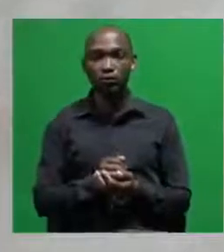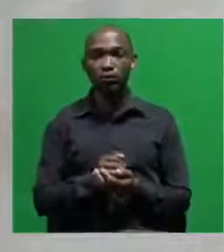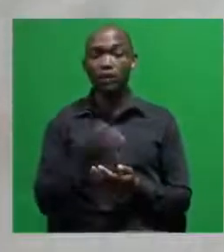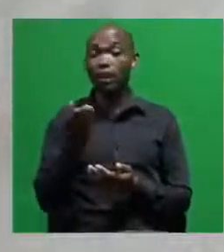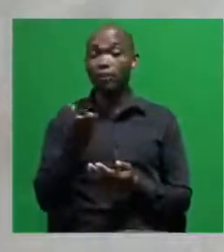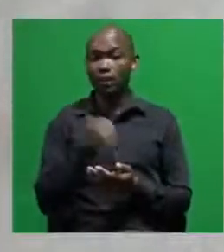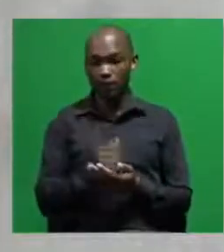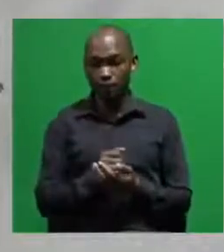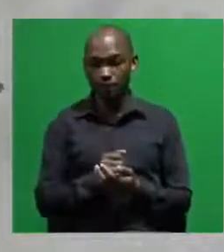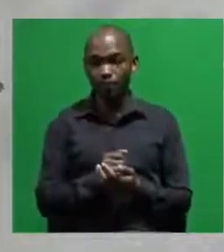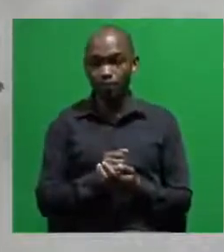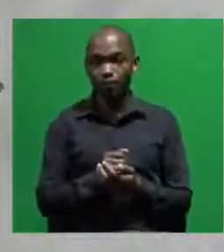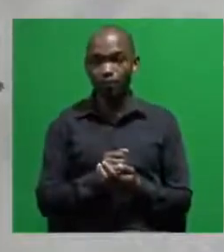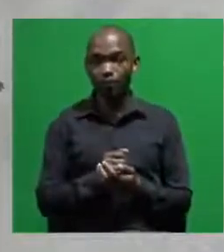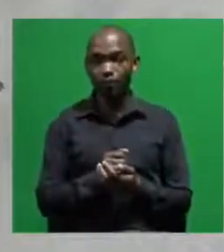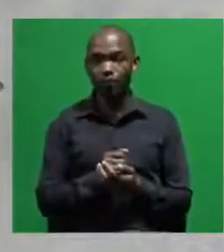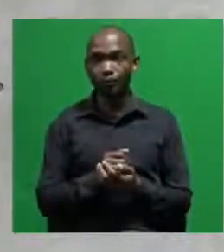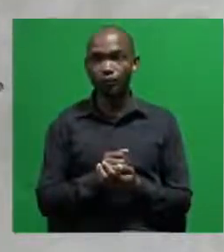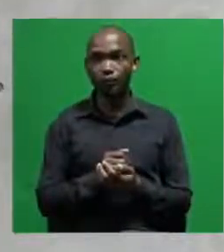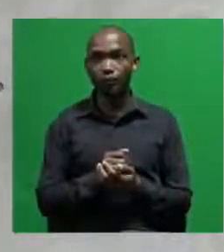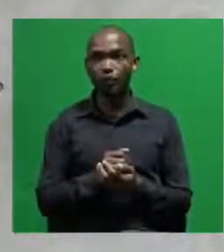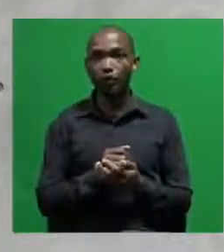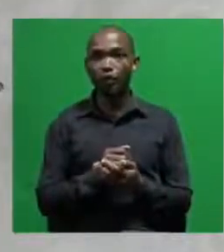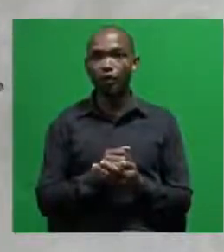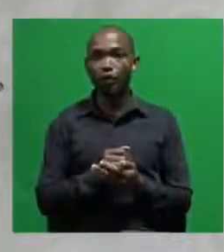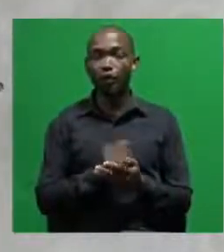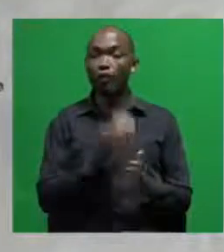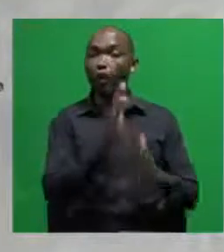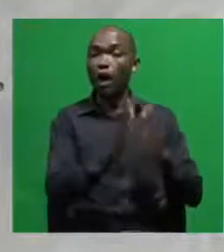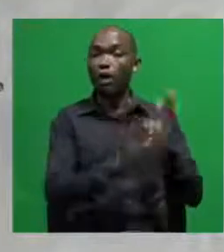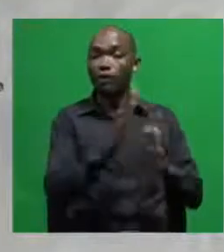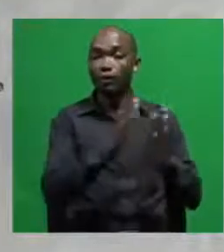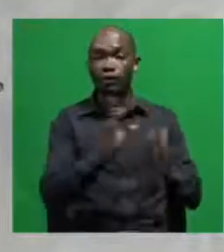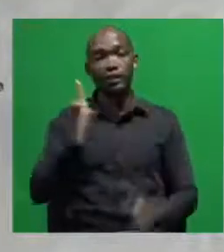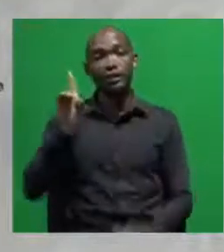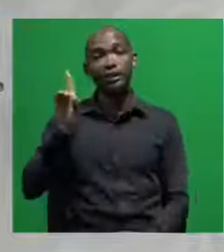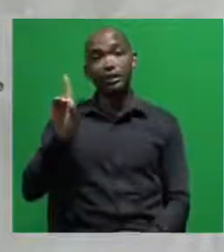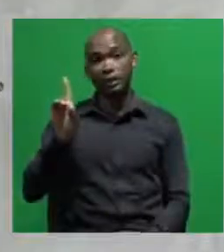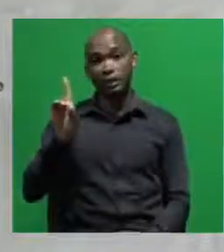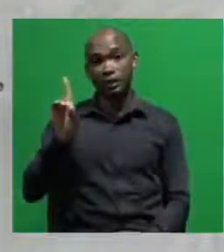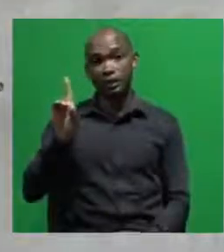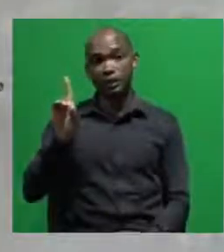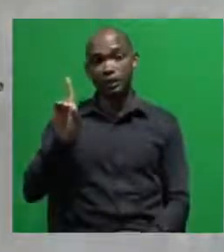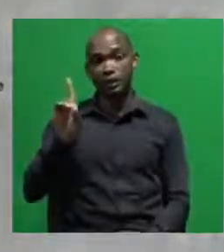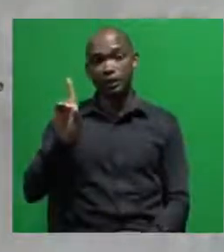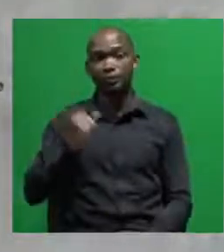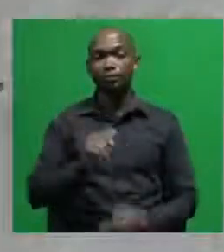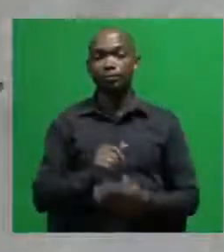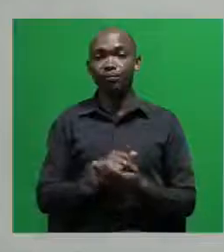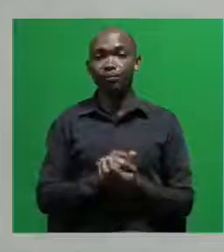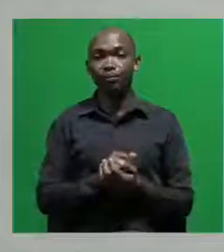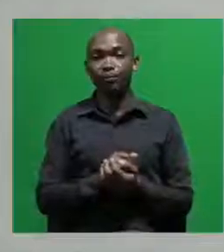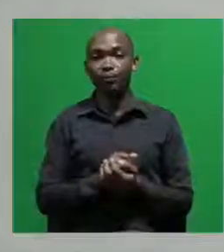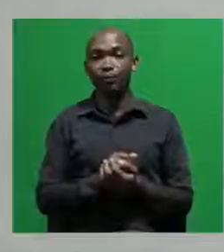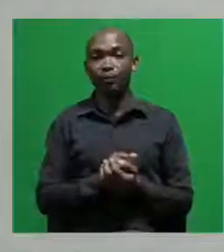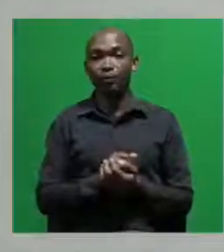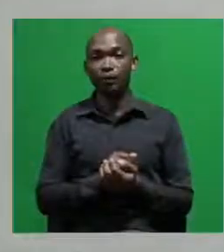This is the diameter. We are going to use small d as a